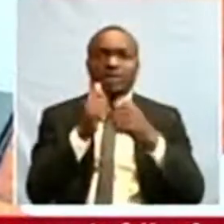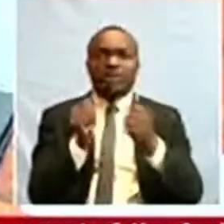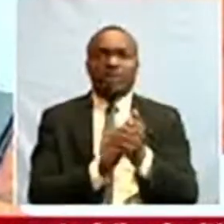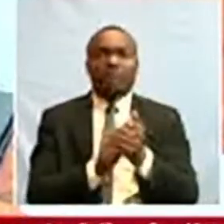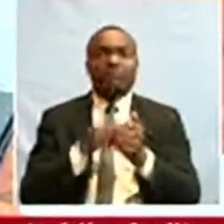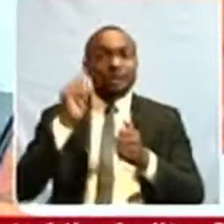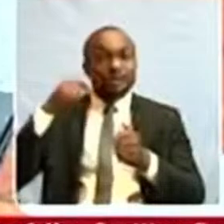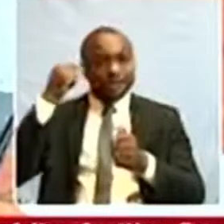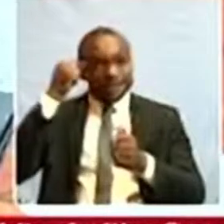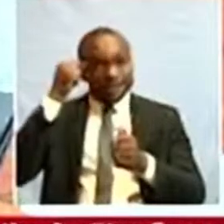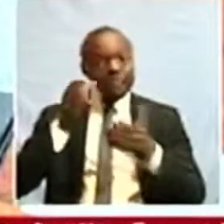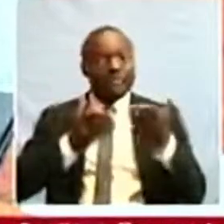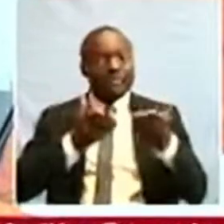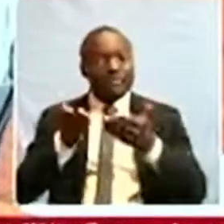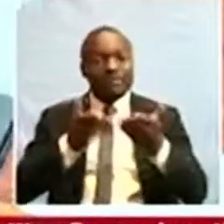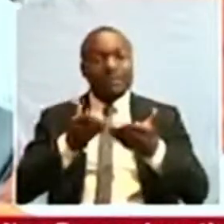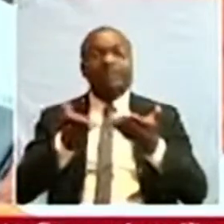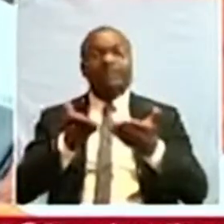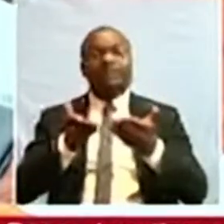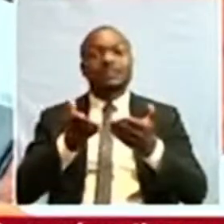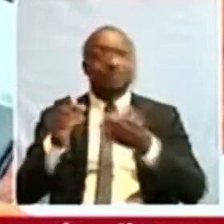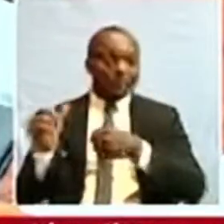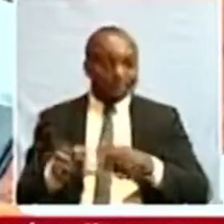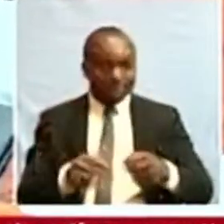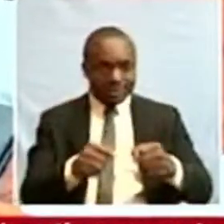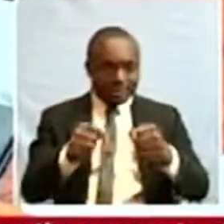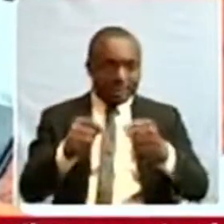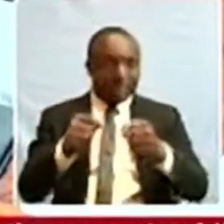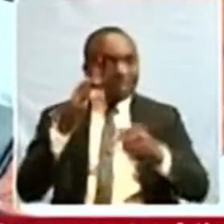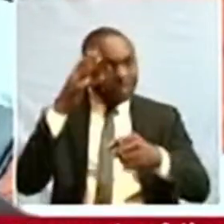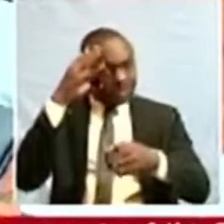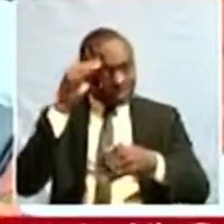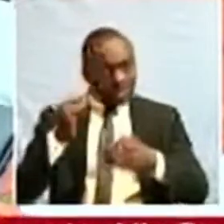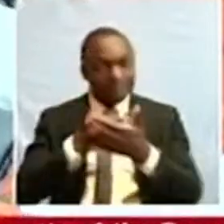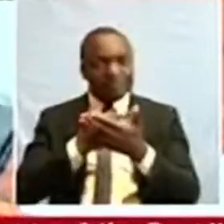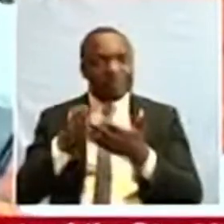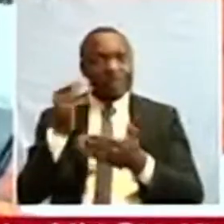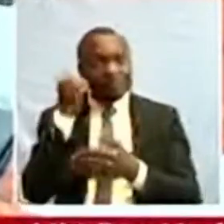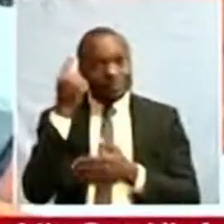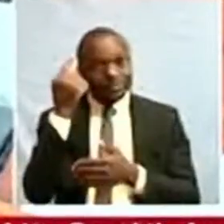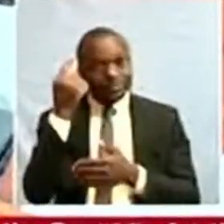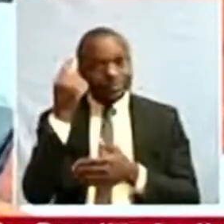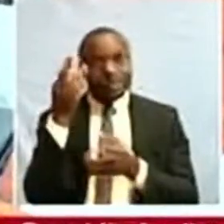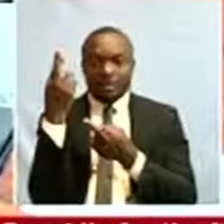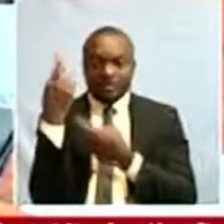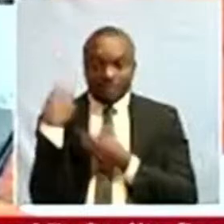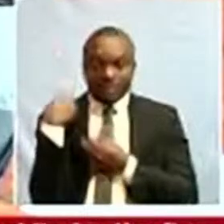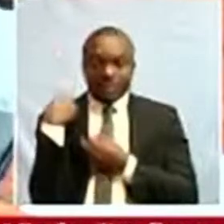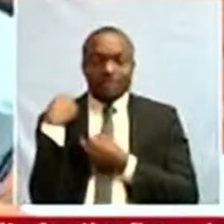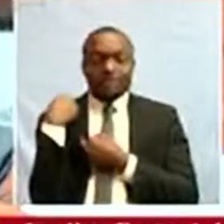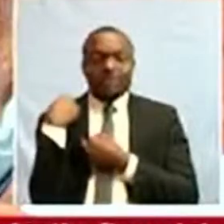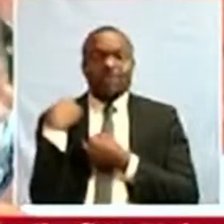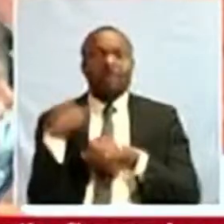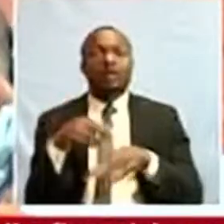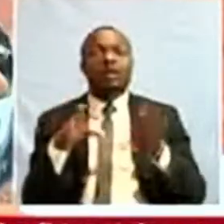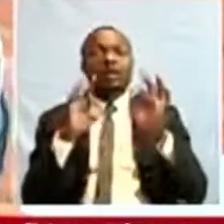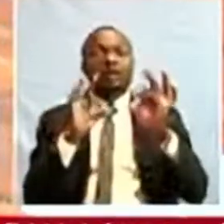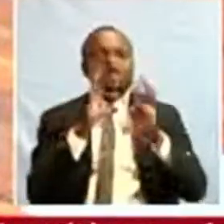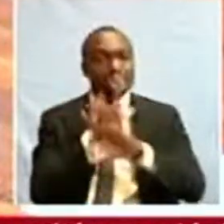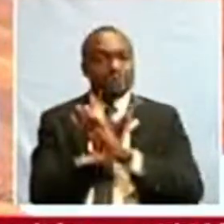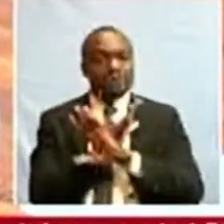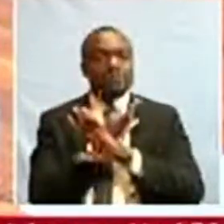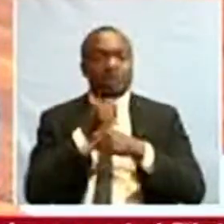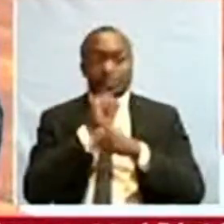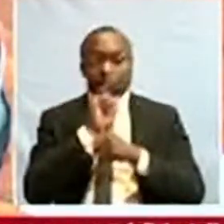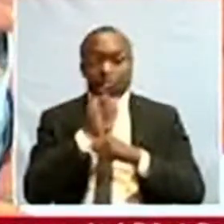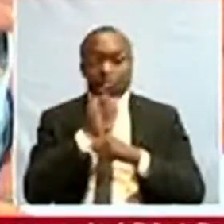That's why we are failing to understand the role of Smart Zambia in ensuring that this is done